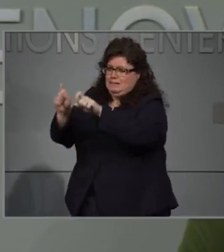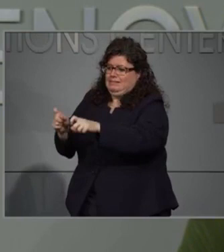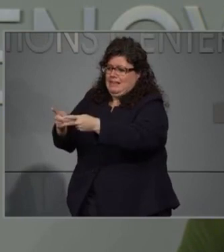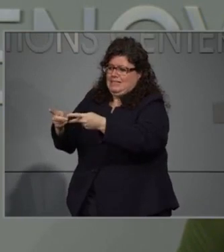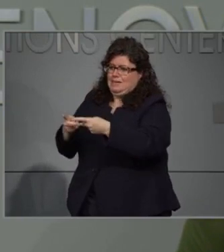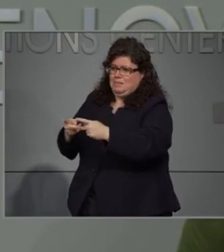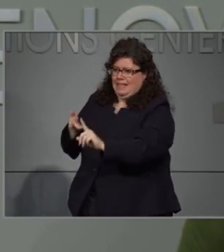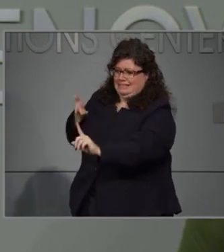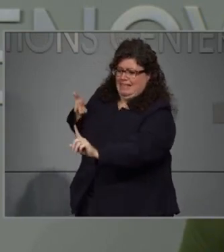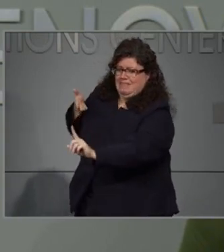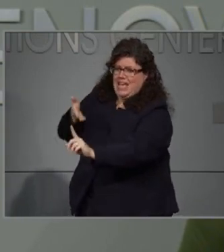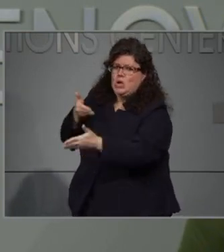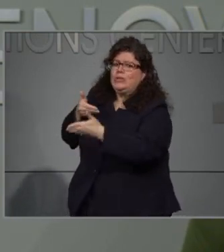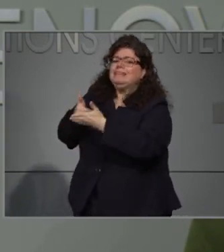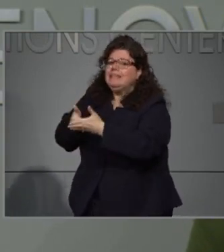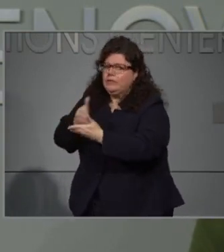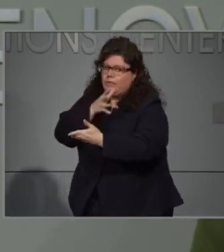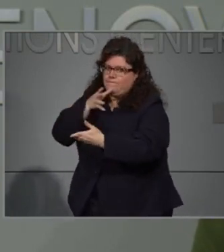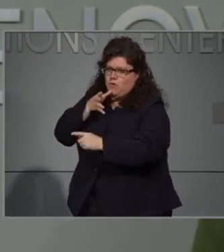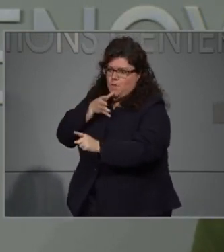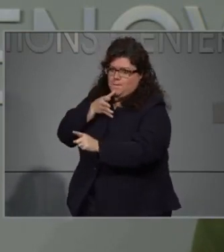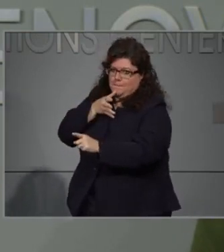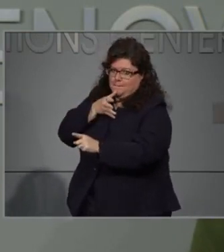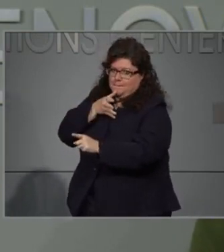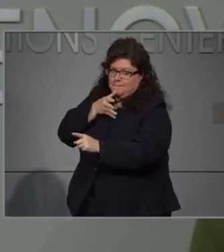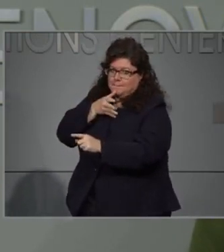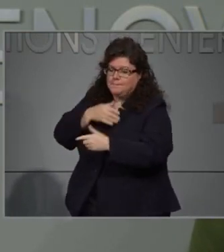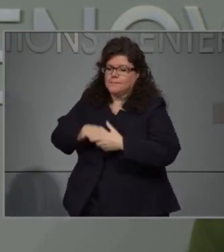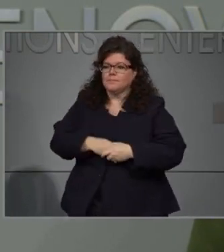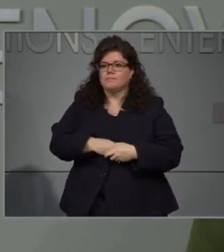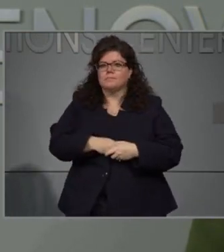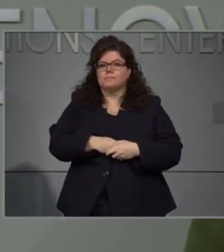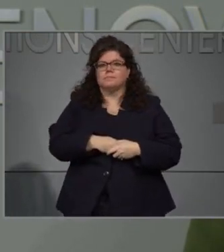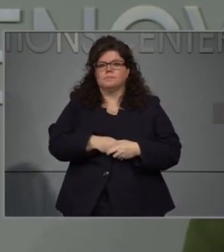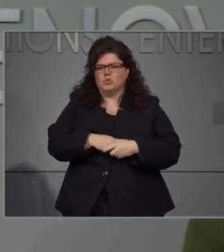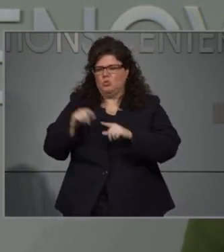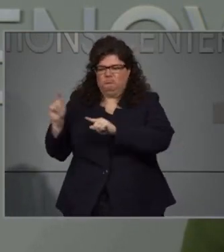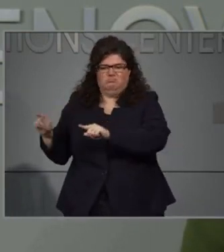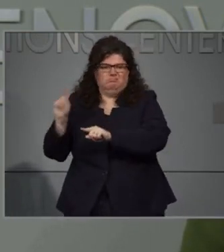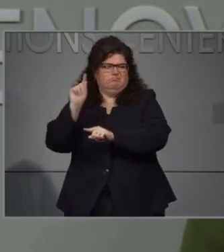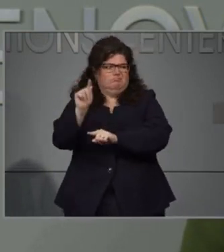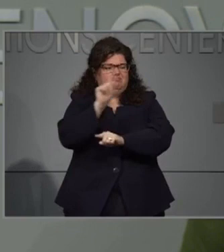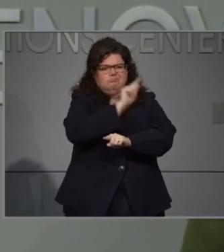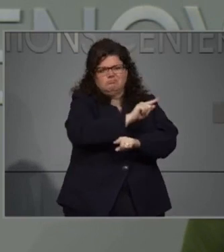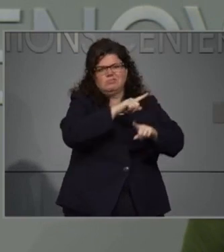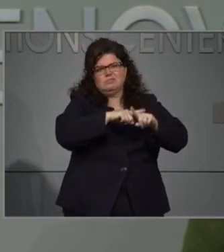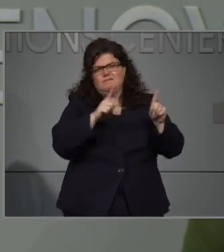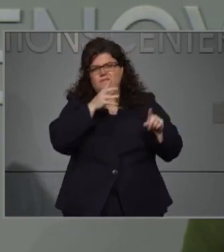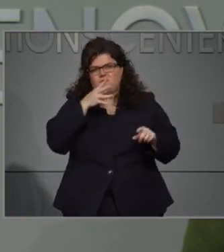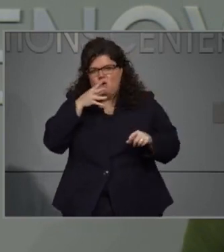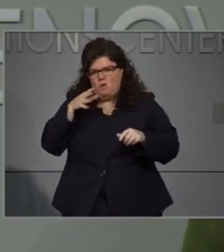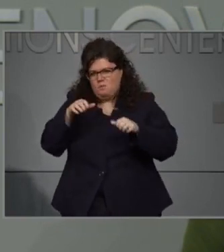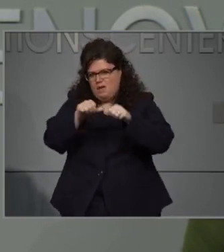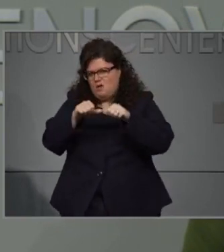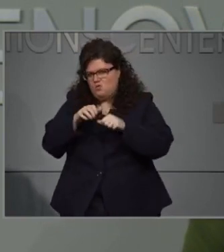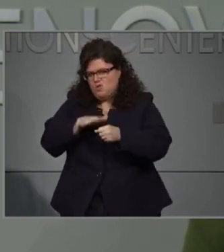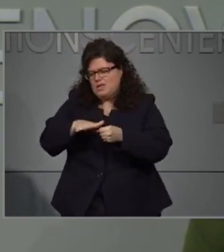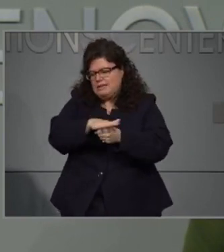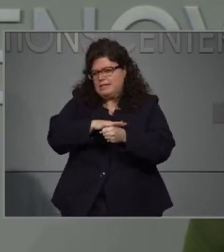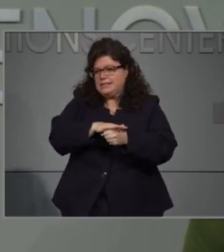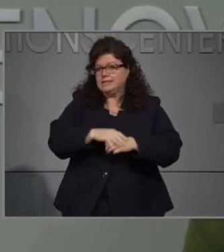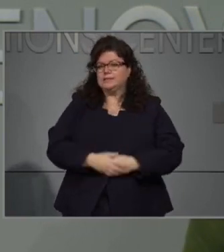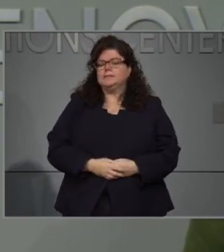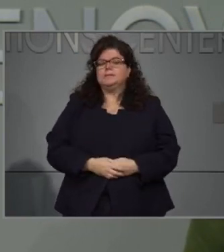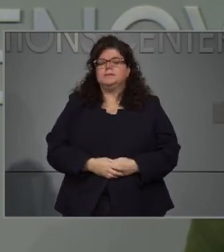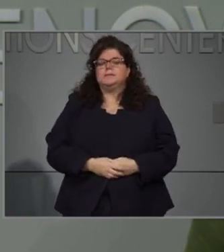the migrant farm workers are, as well as other agricultural sites. But then I think you bring up the hardest one